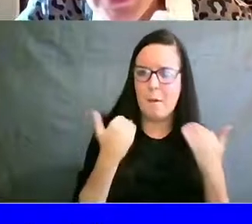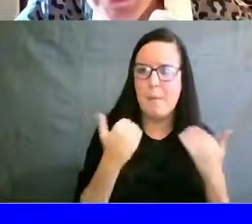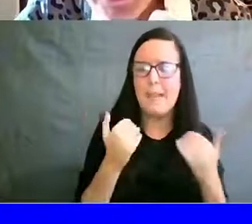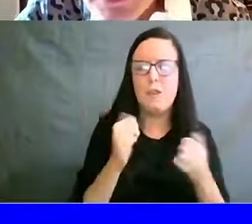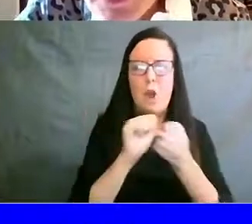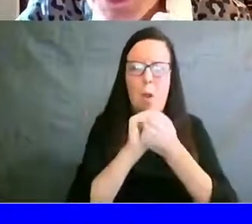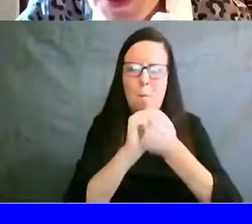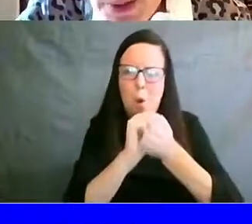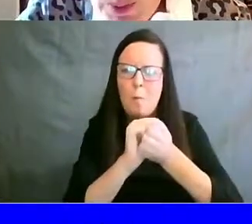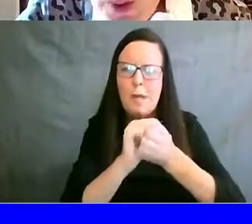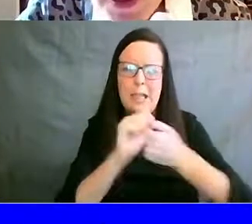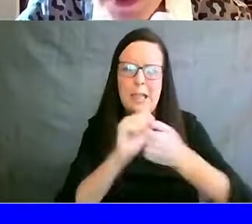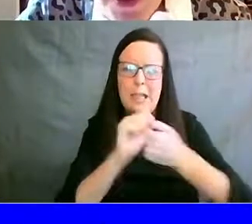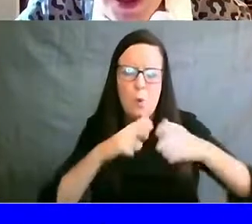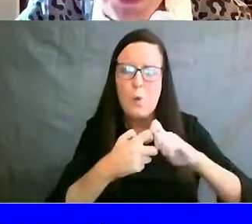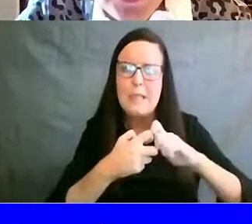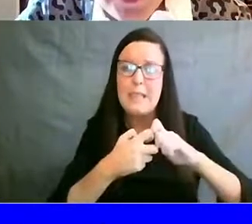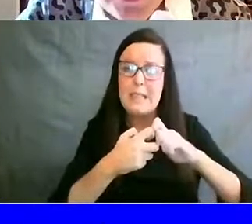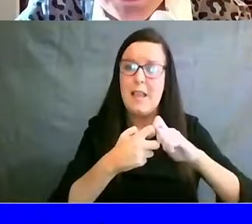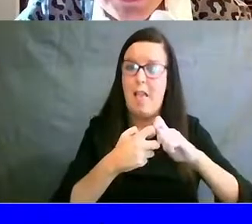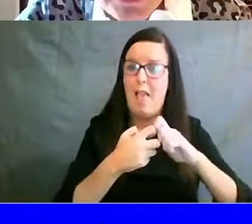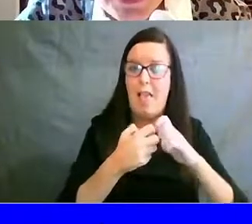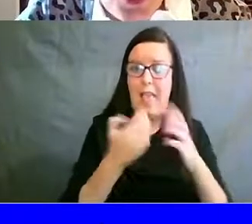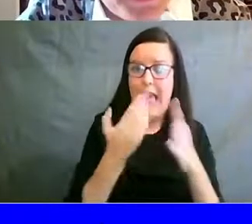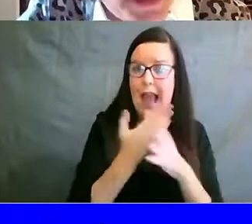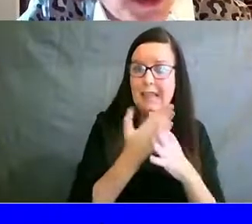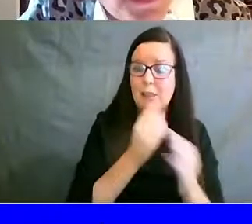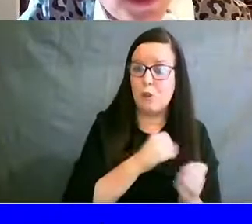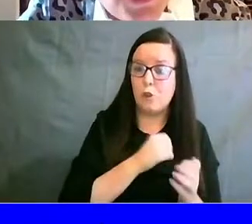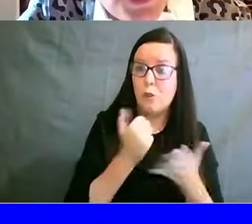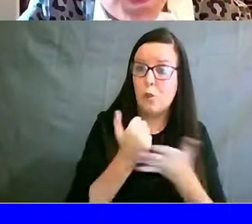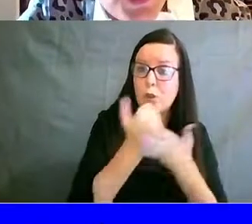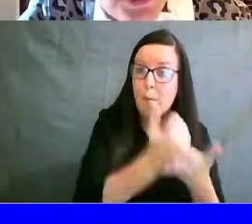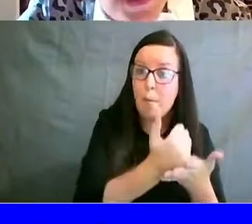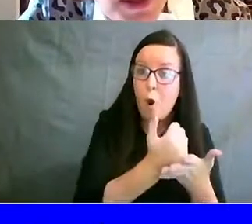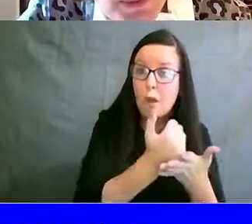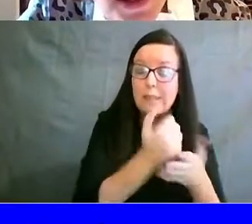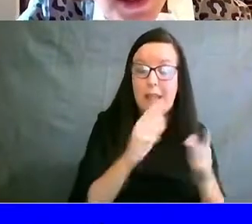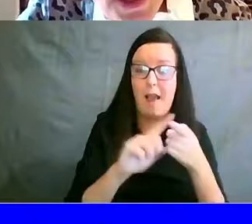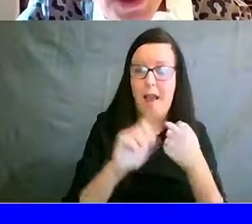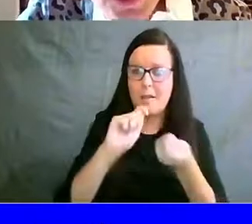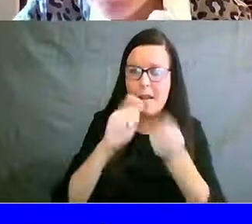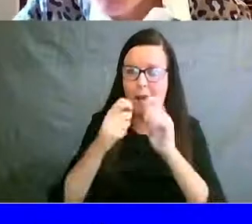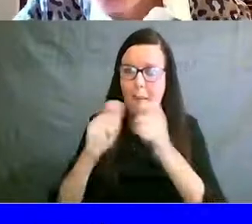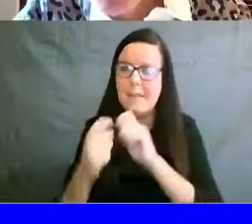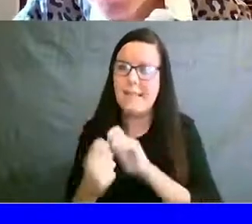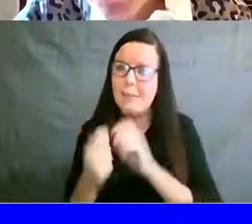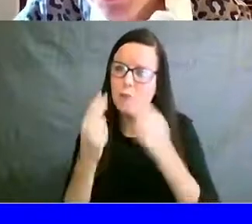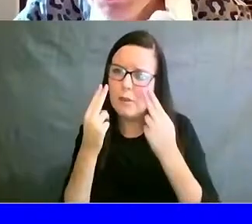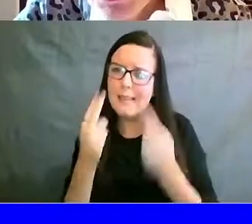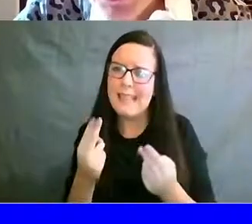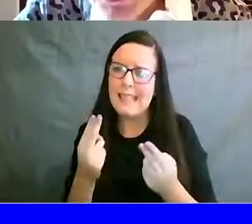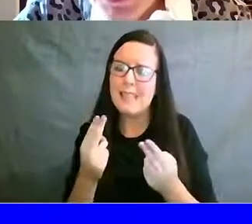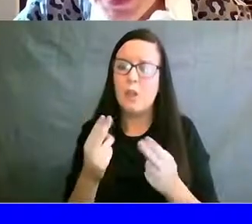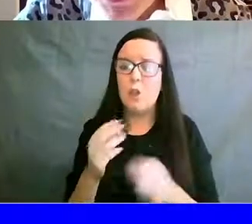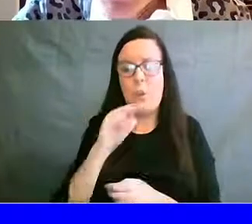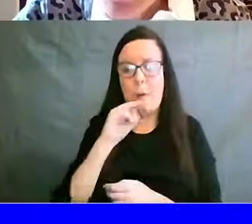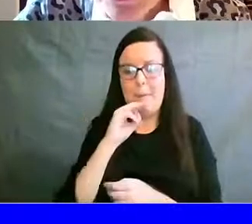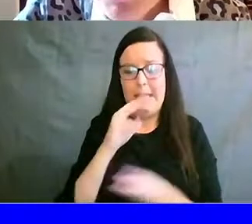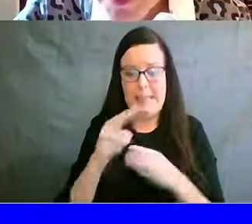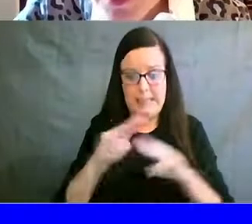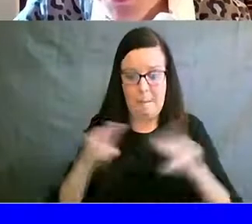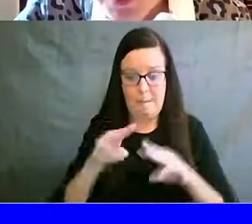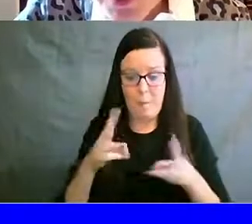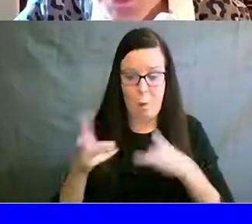tools, access to the supports under the Act, accommodation of these new support arrangements so that people working in the criminal justice system